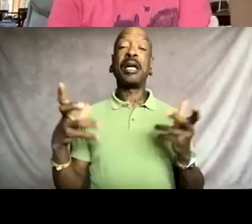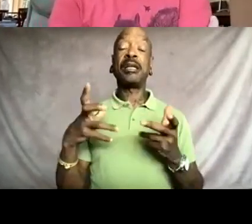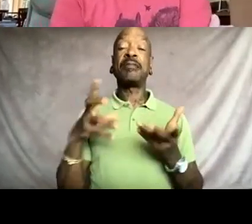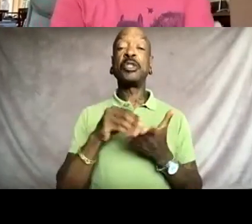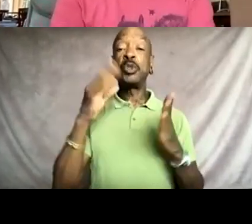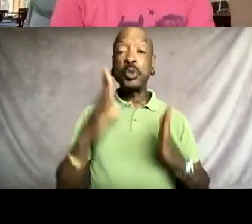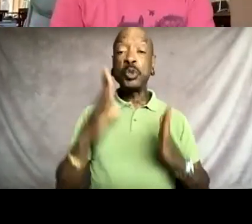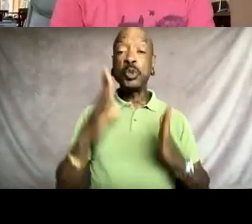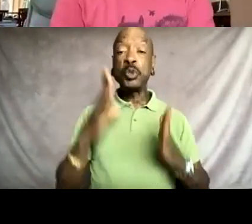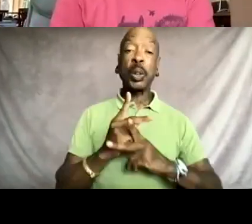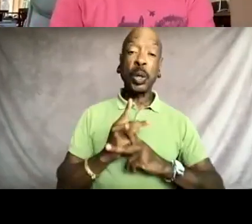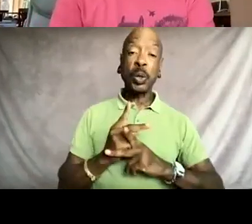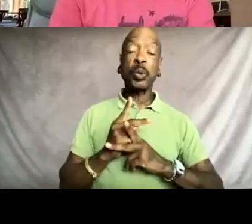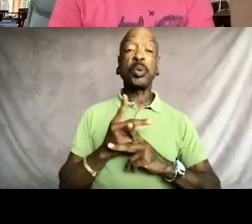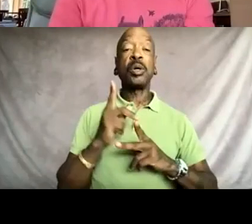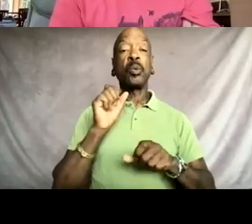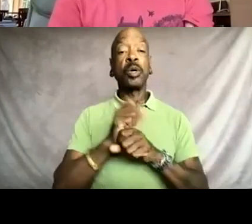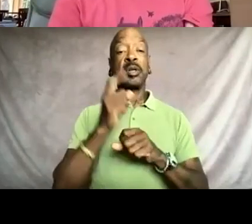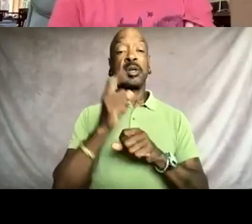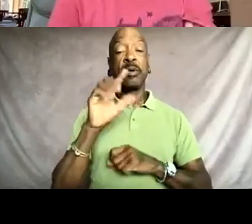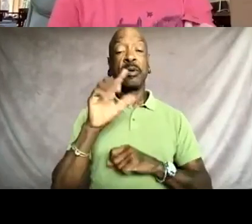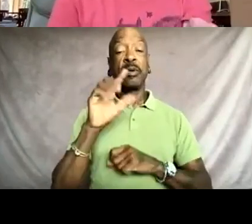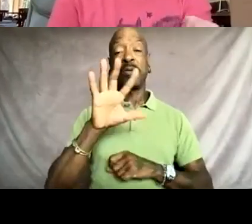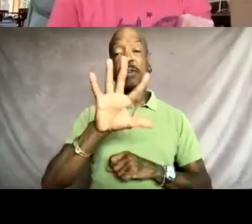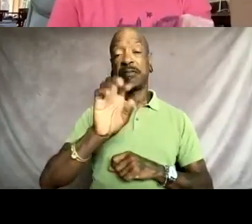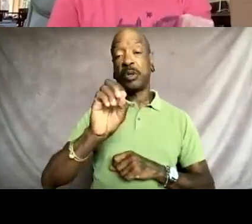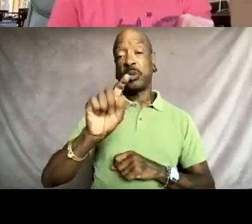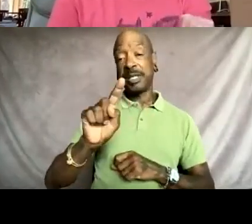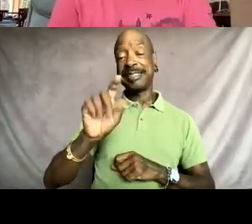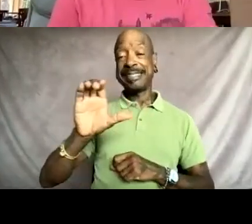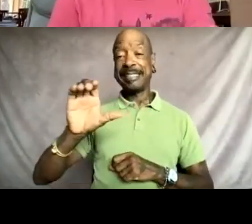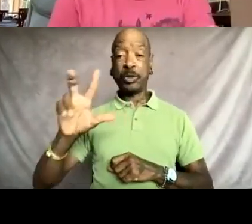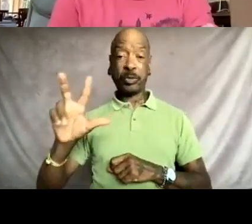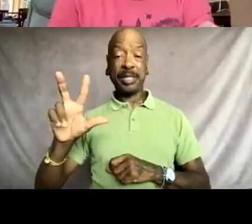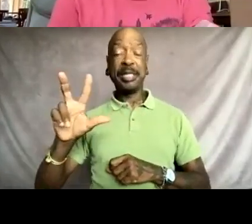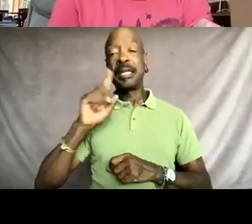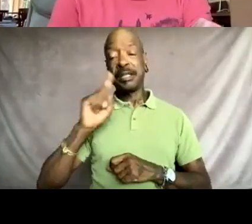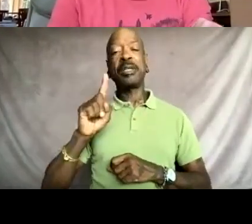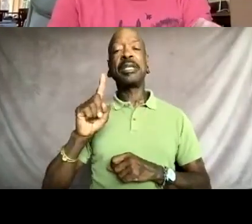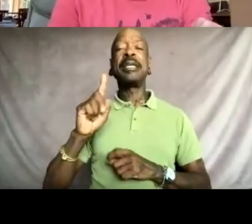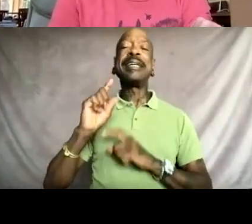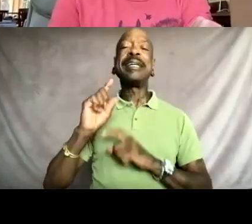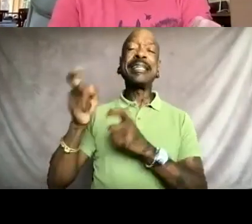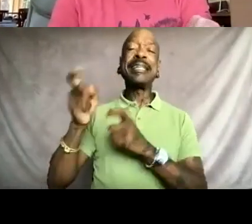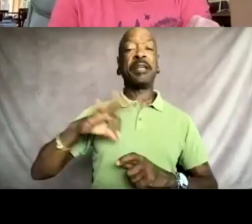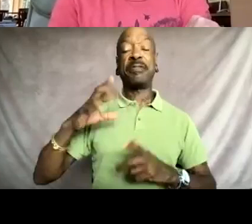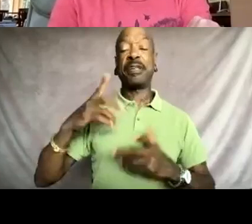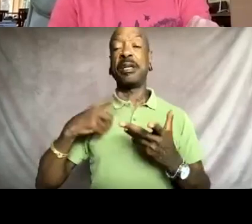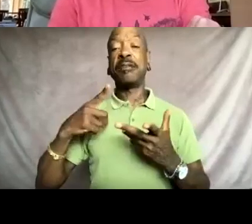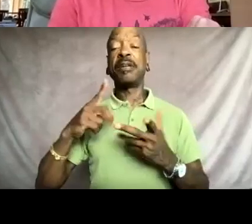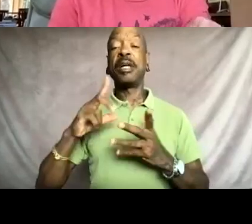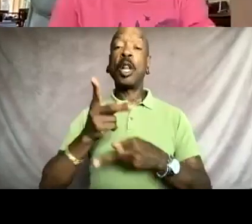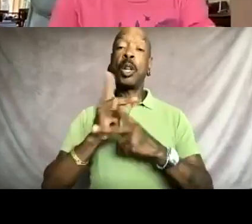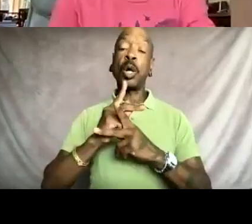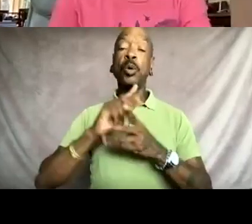debt, working for a 501c3 can give you access to loan forgiveness. And sometimes this is like, that's a big decider as